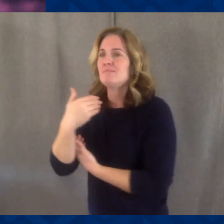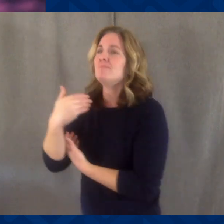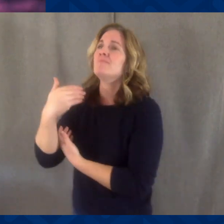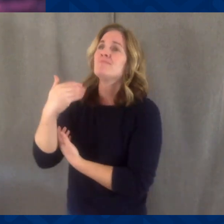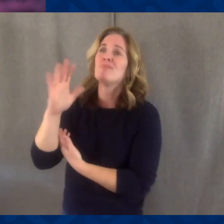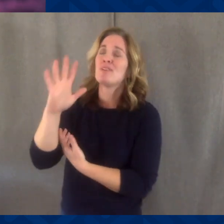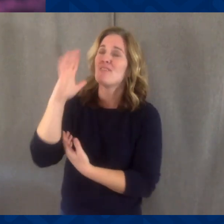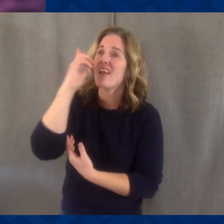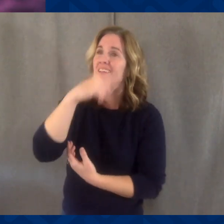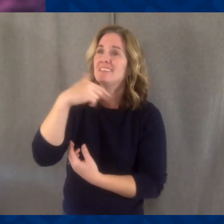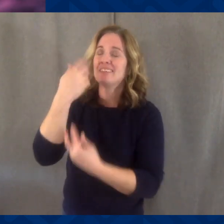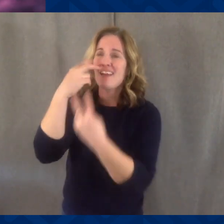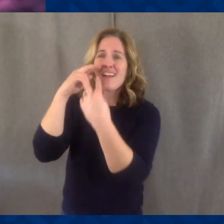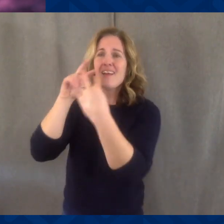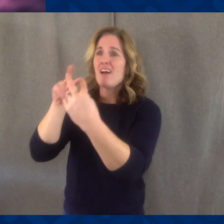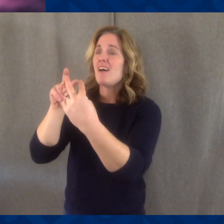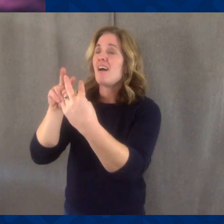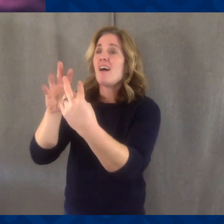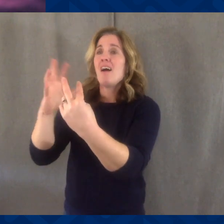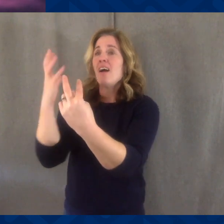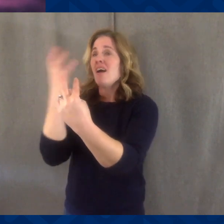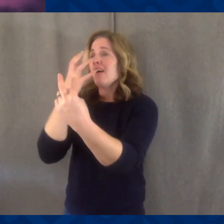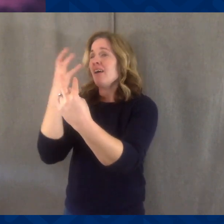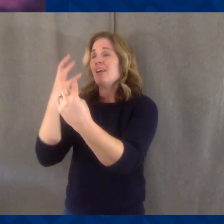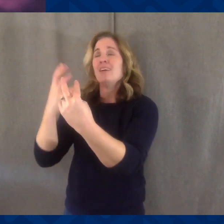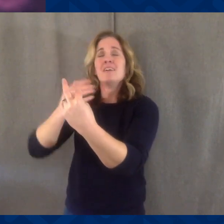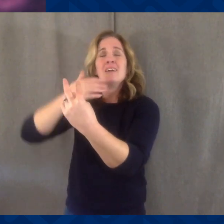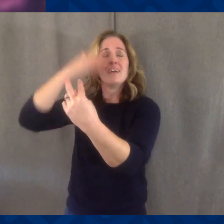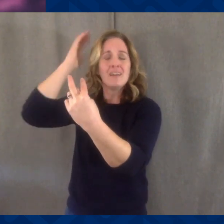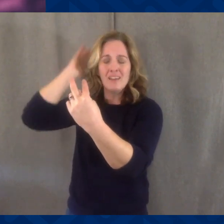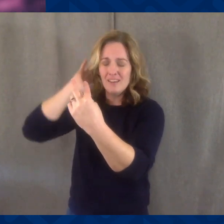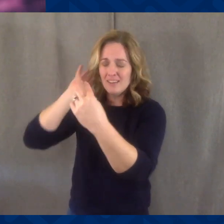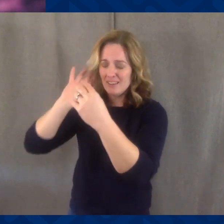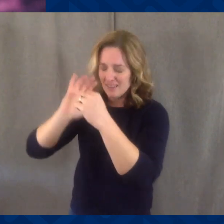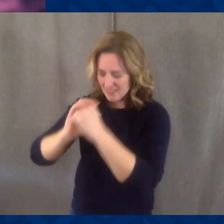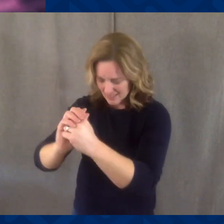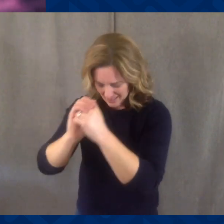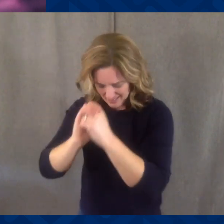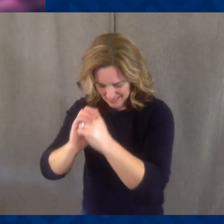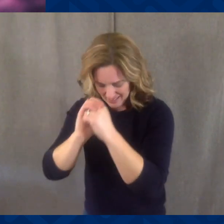I see your face and you're beautiful.